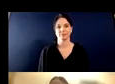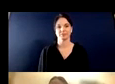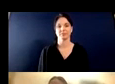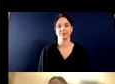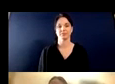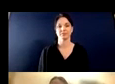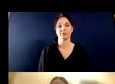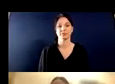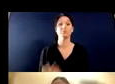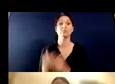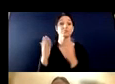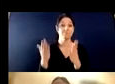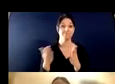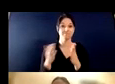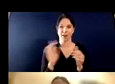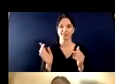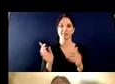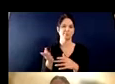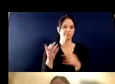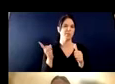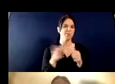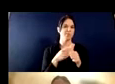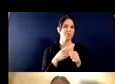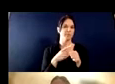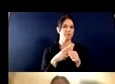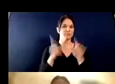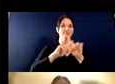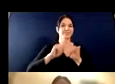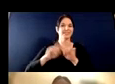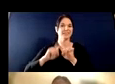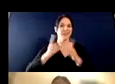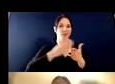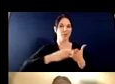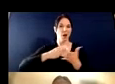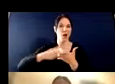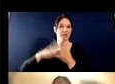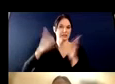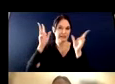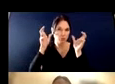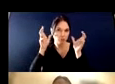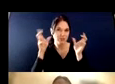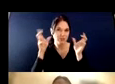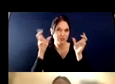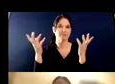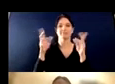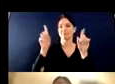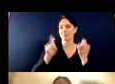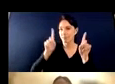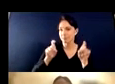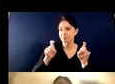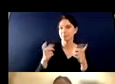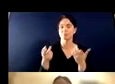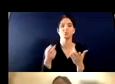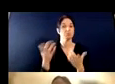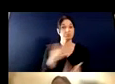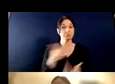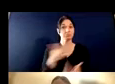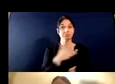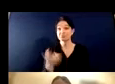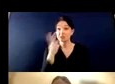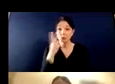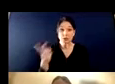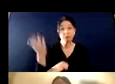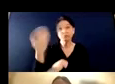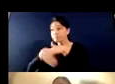Okay, so first we'll talk about the different parts of the hearing test, what you typically see when you go into a hearing